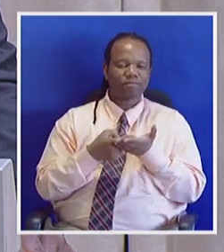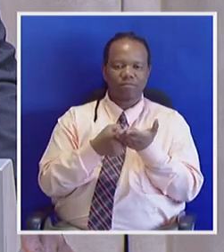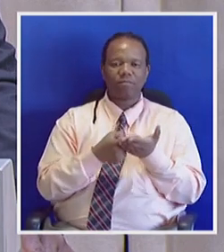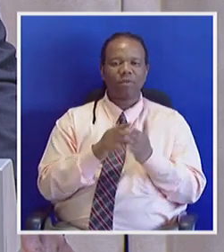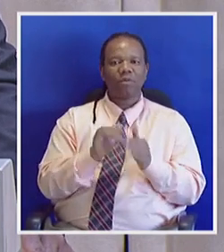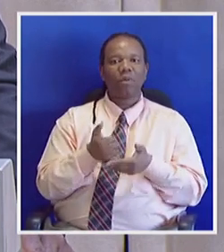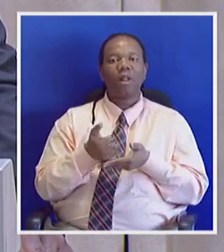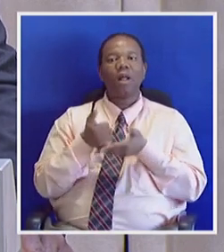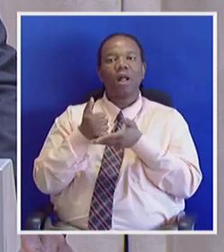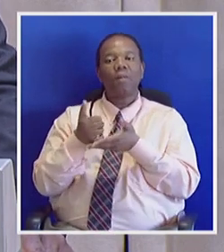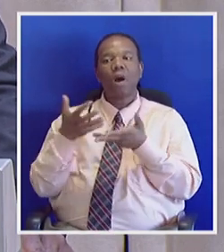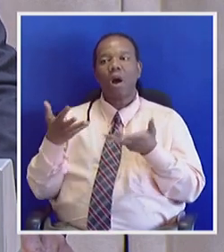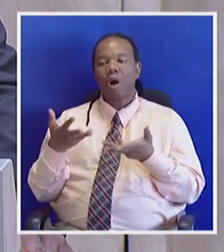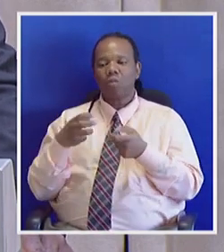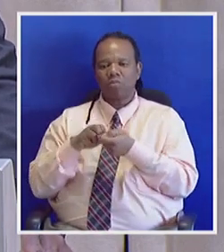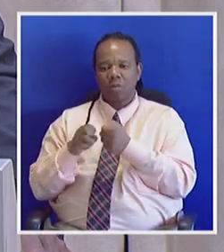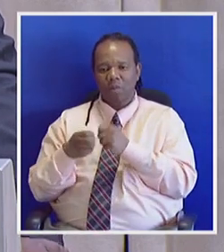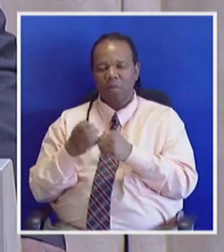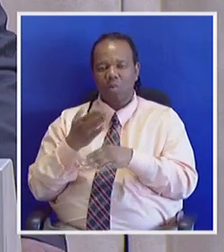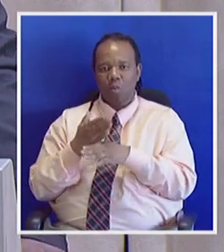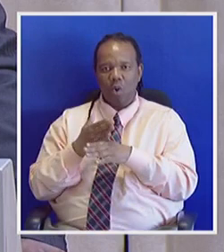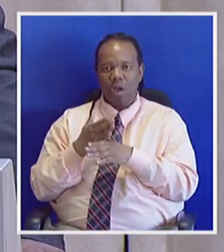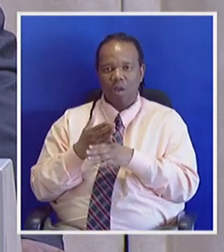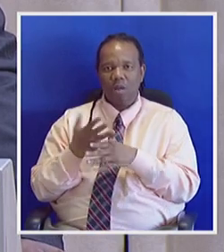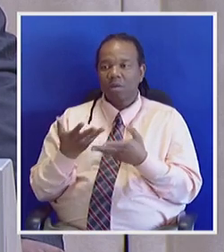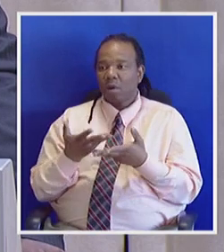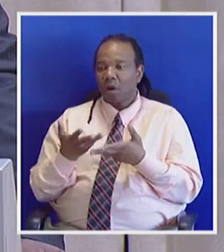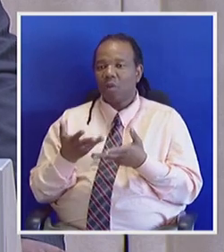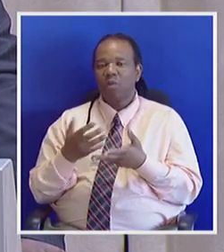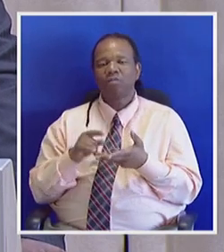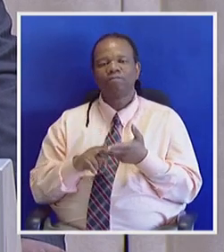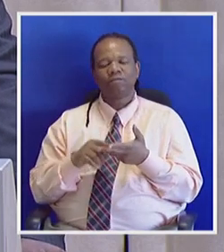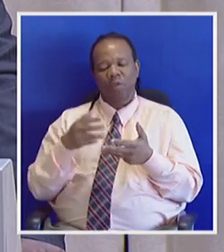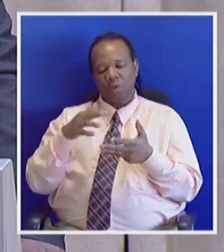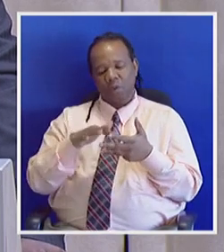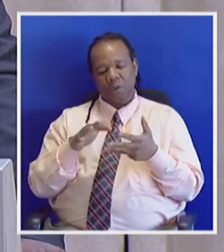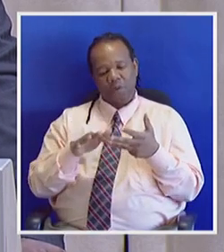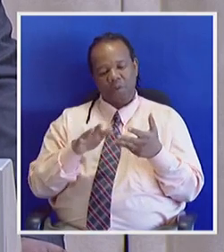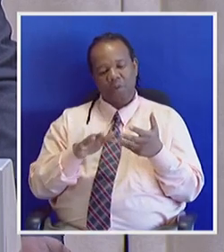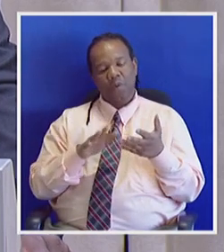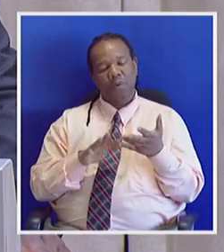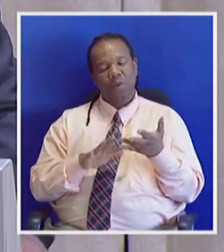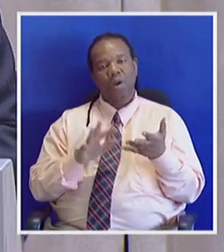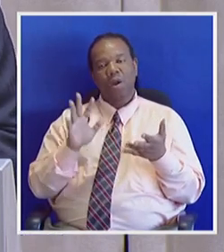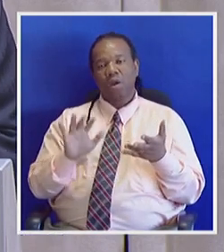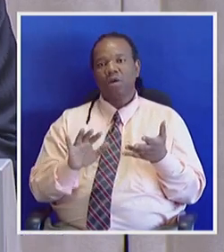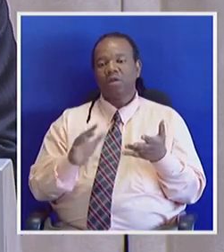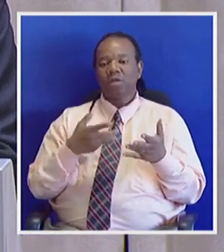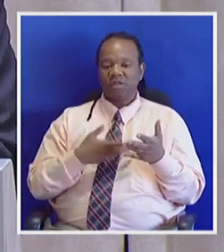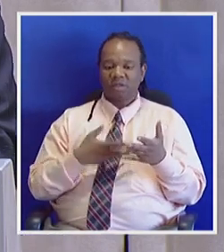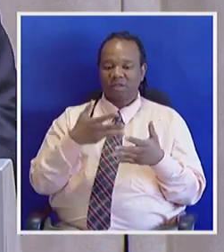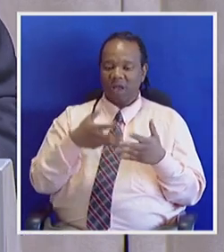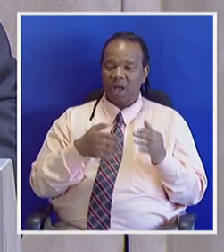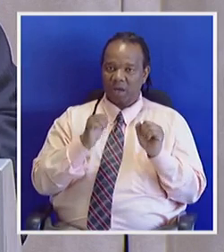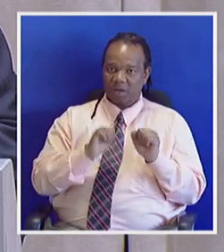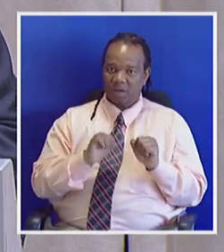collective bargaining and dispute resolution. These agreements have paved the way for the tabling to Parliament of the